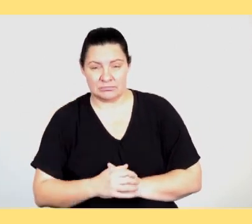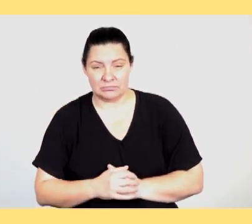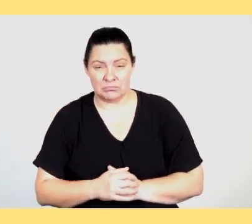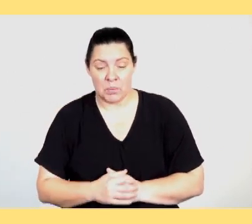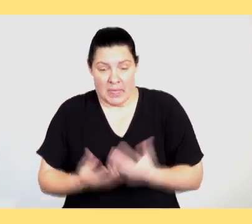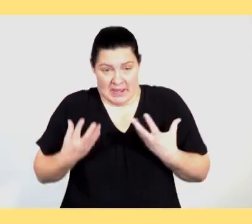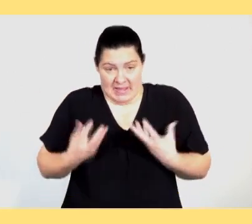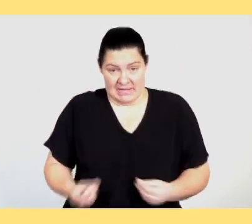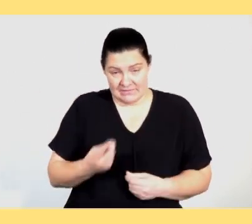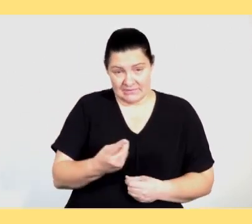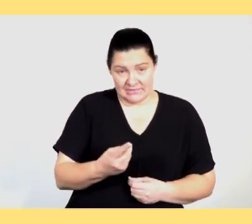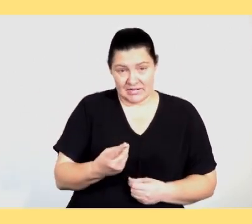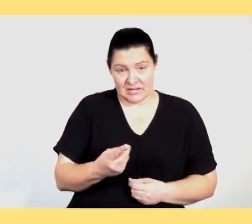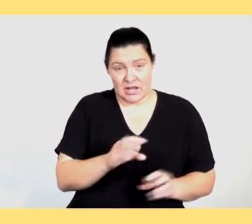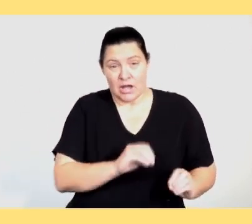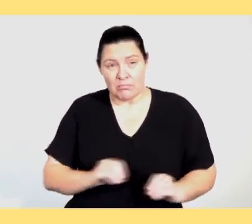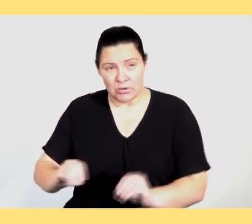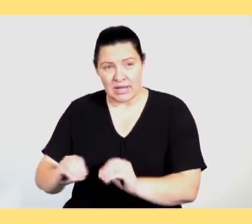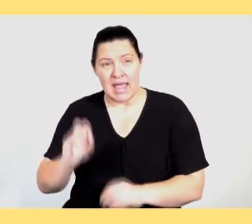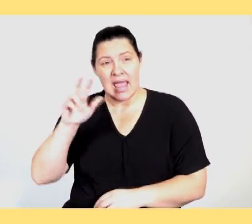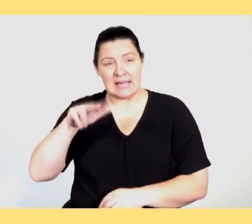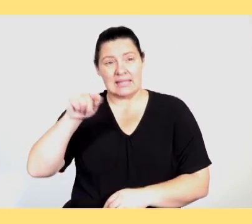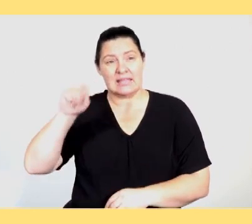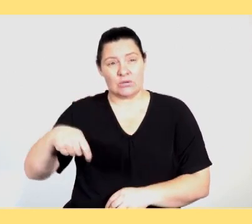18,325. When you have that, you bring it here now,